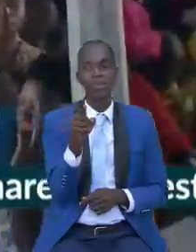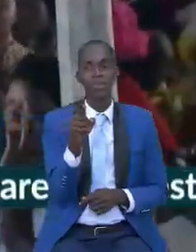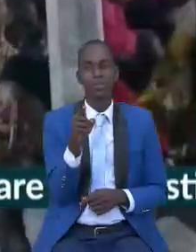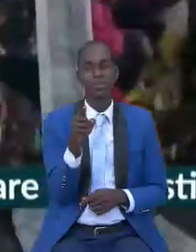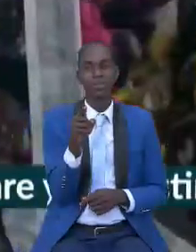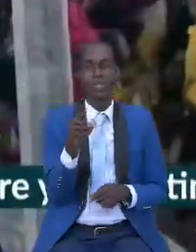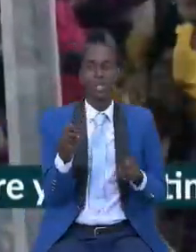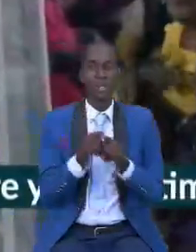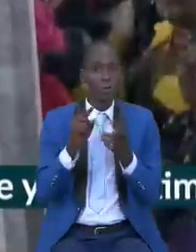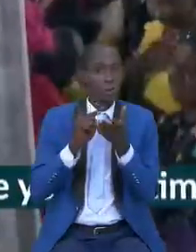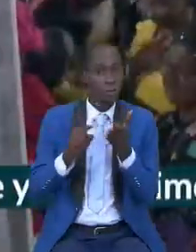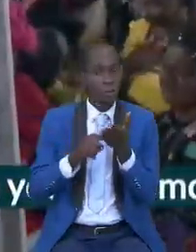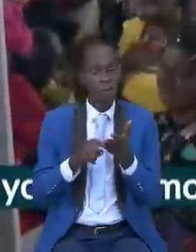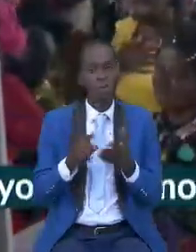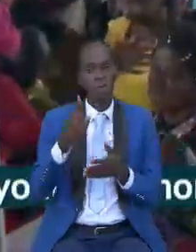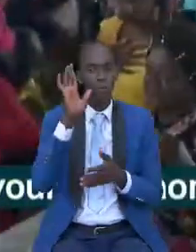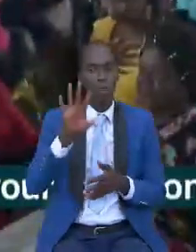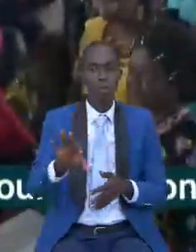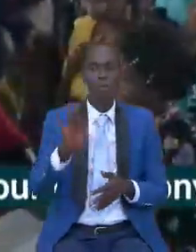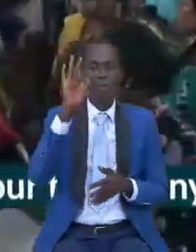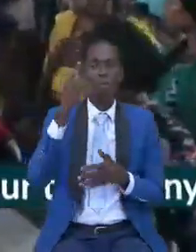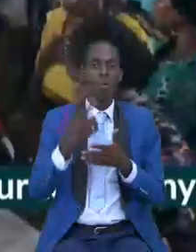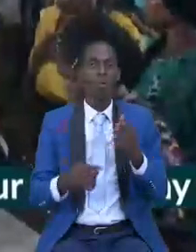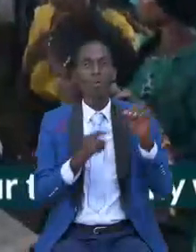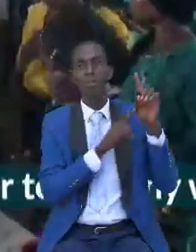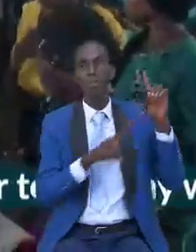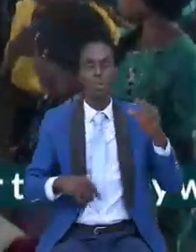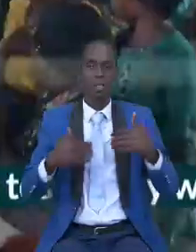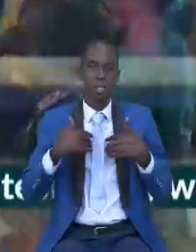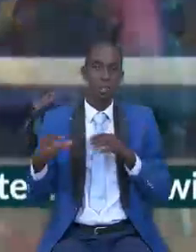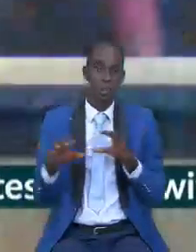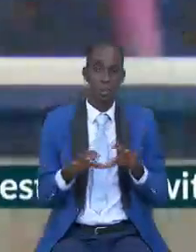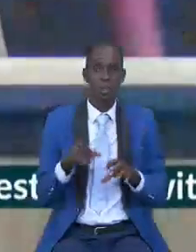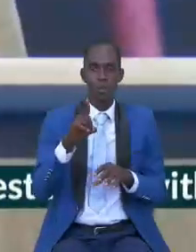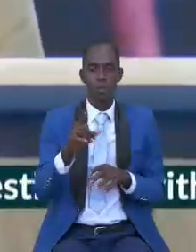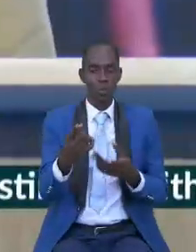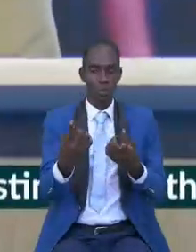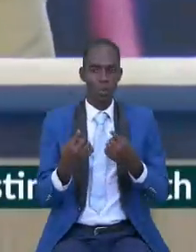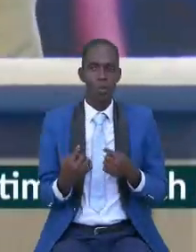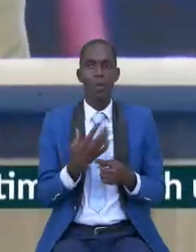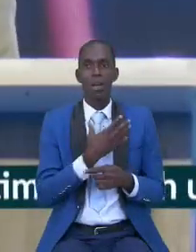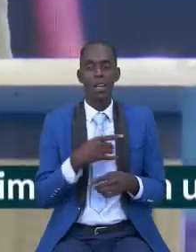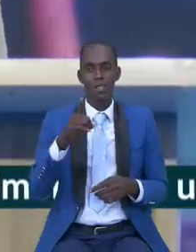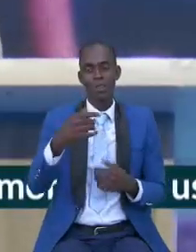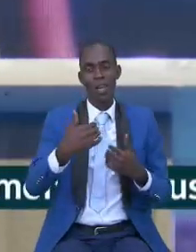As you check up and you find what the Lord has done, you come, you have a